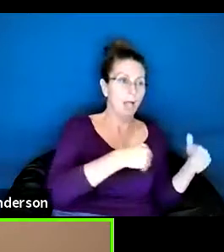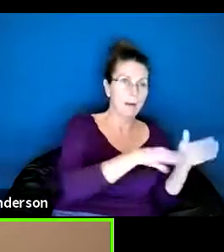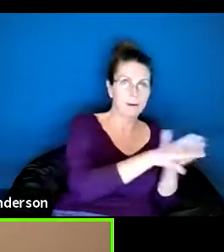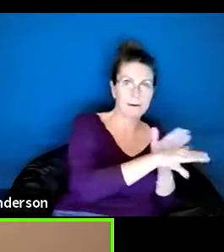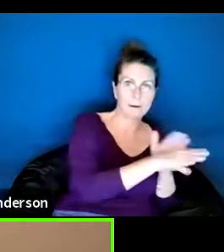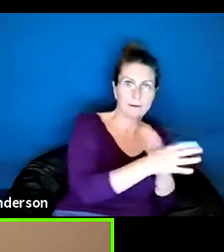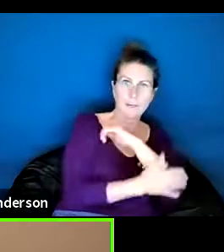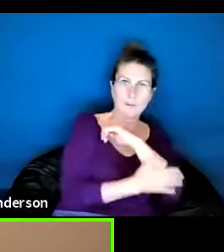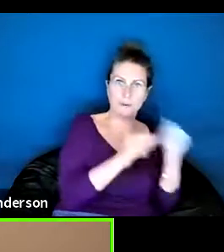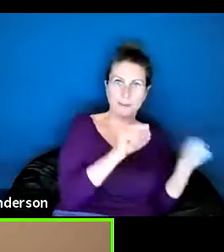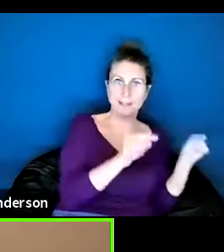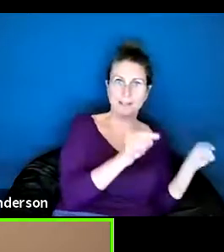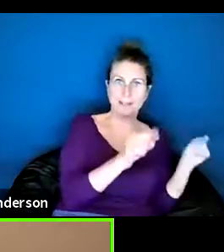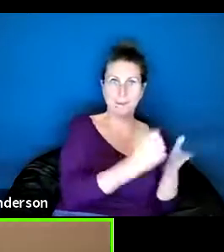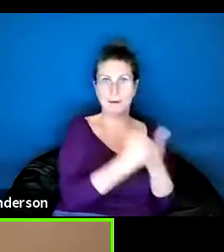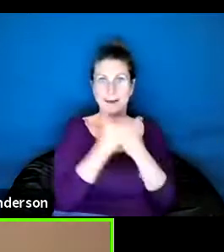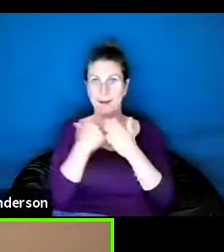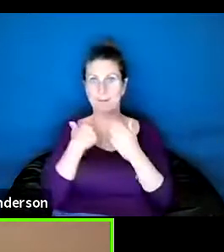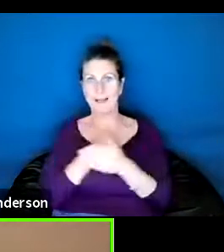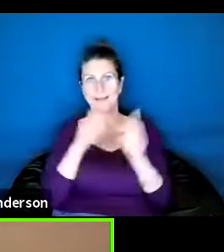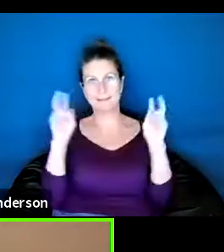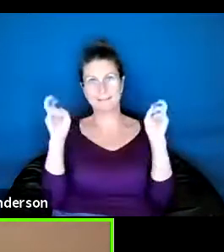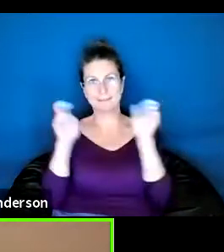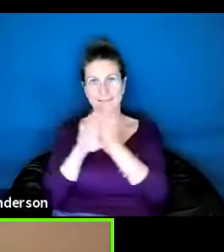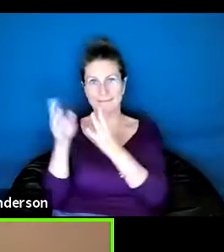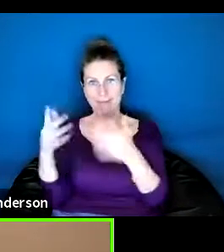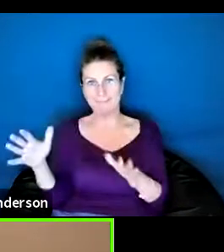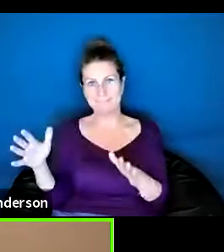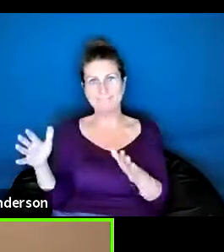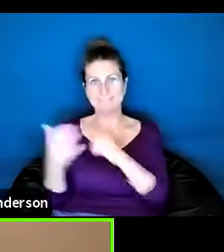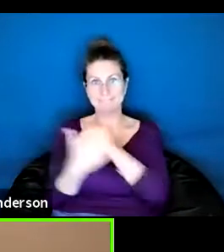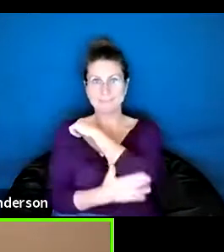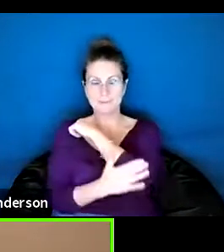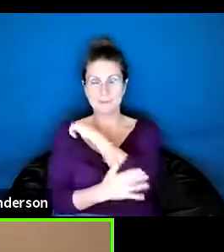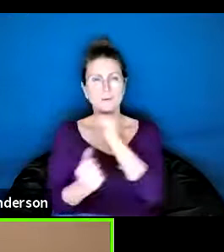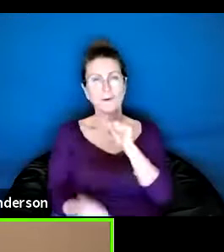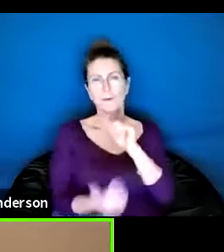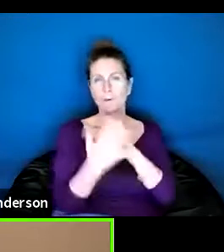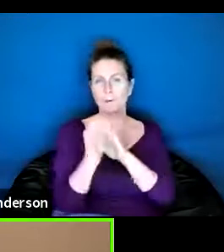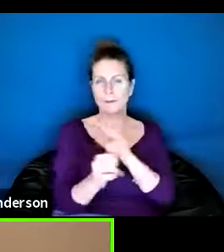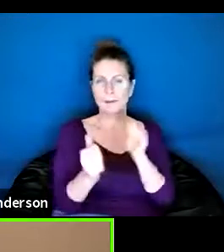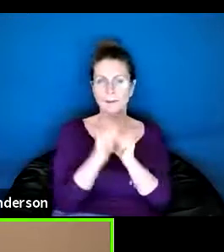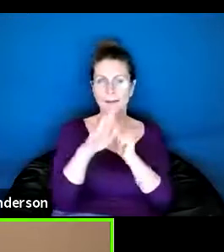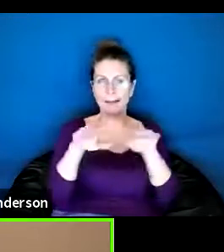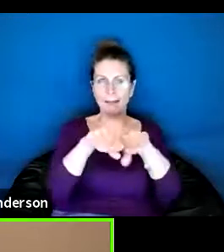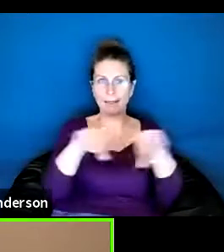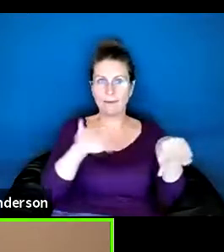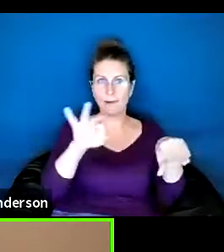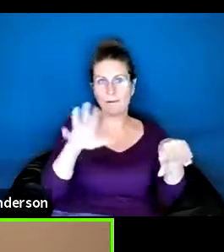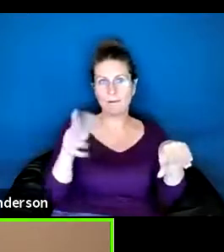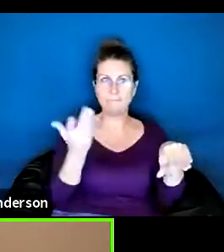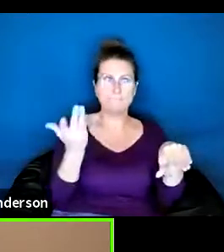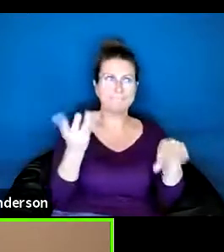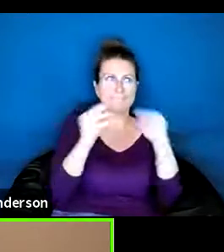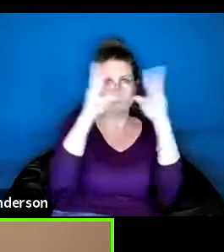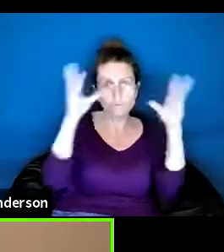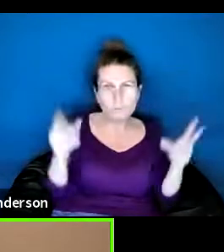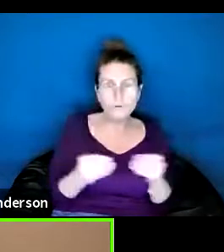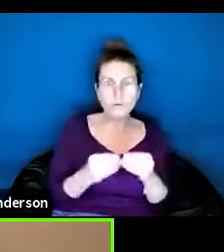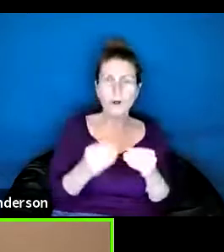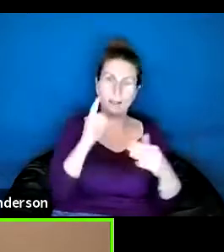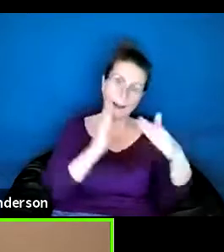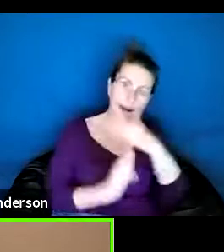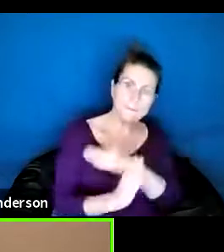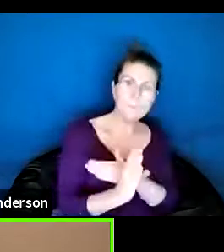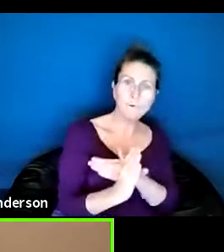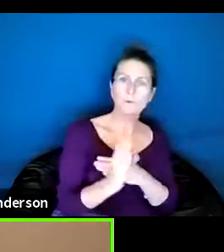And I just want to approach the whole topic and the whole question with that level of humility, going a